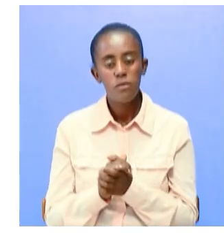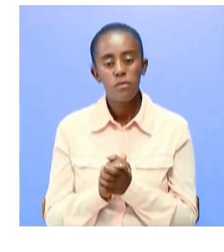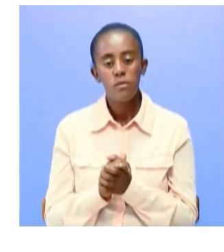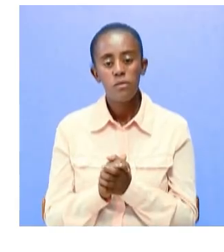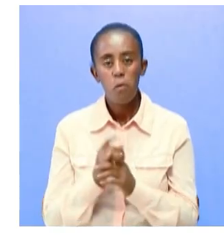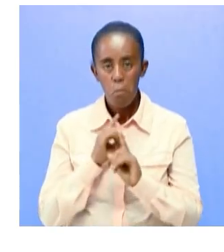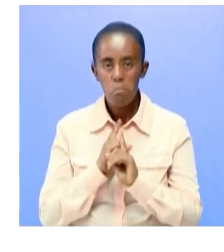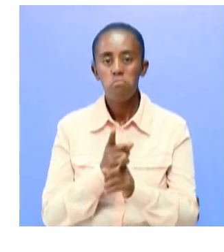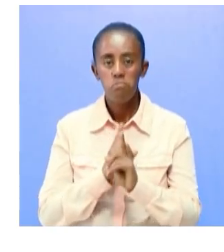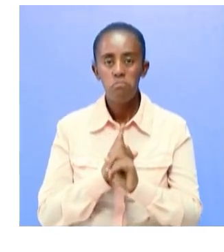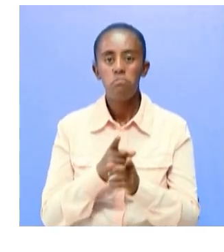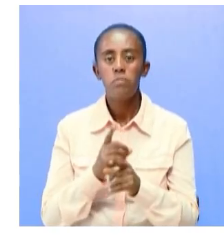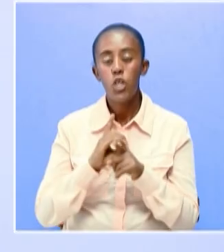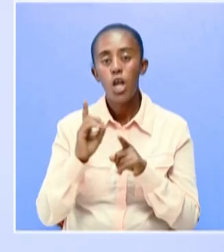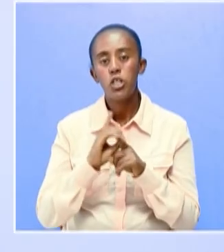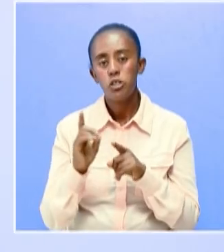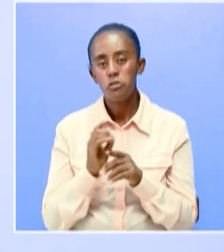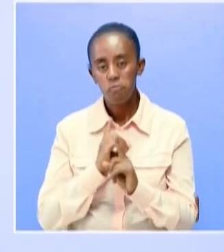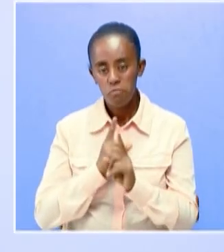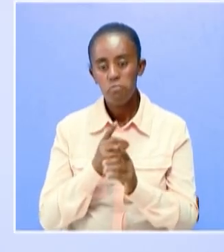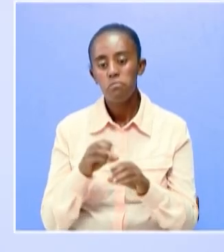Giving direction or directions.